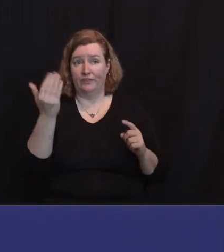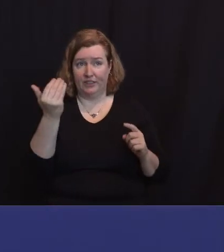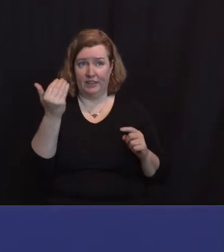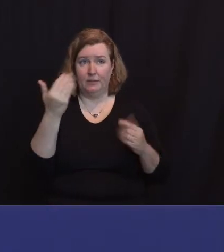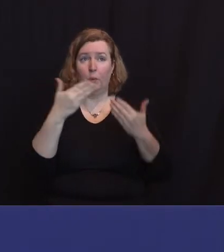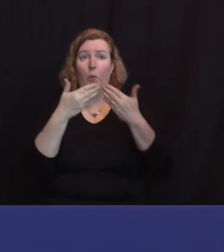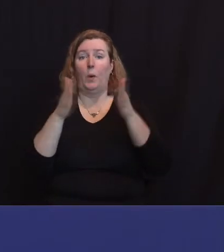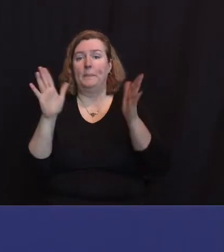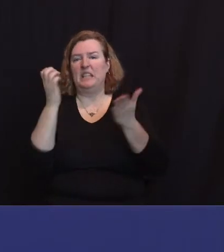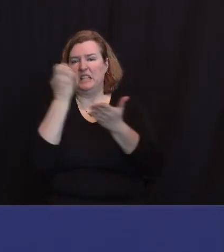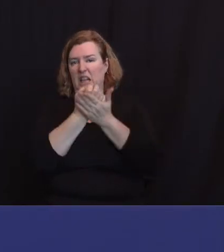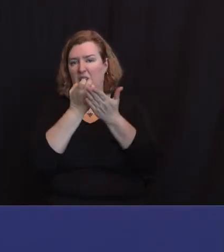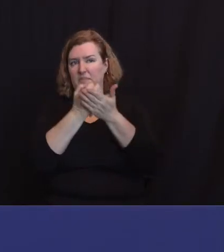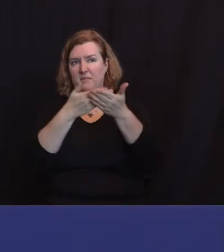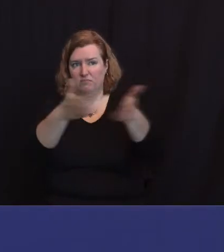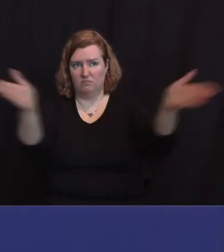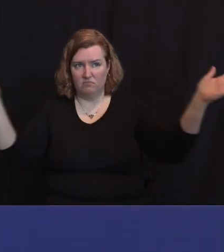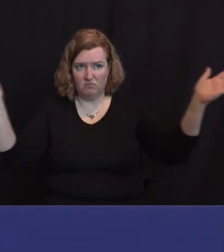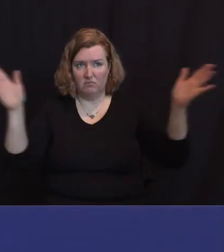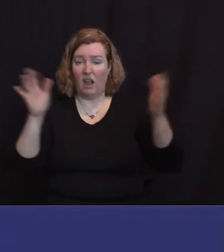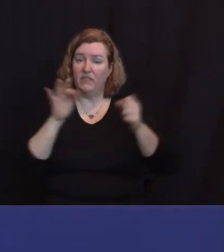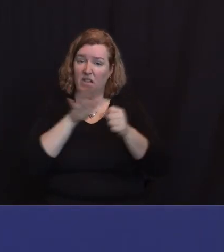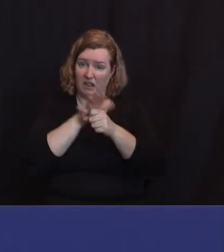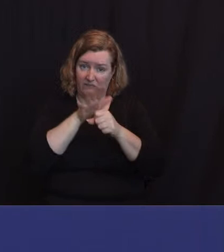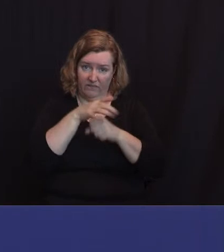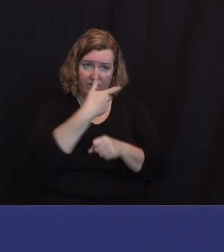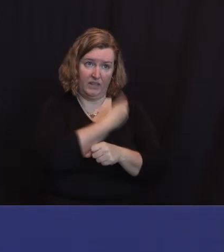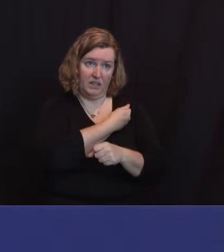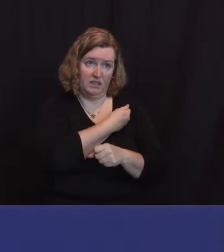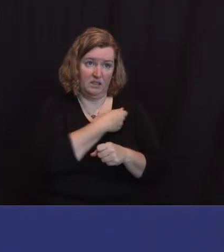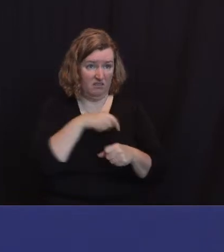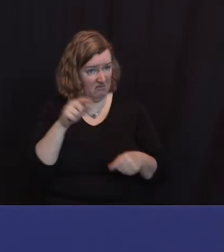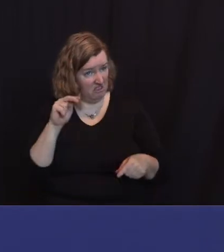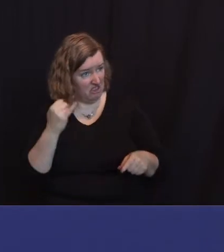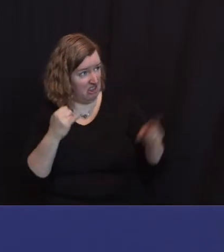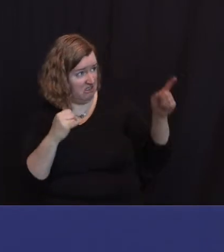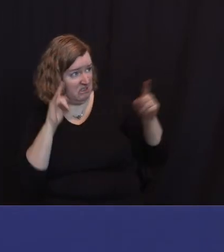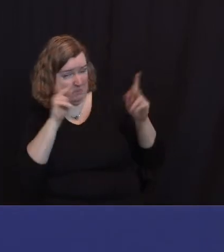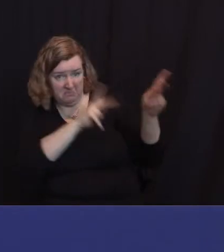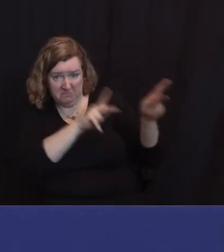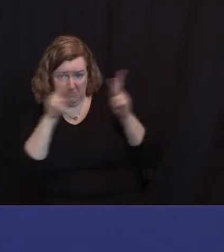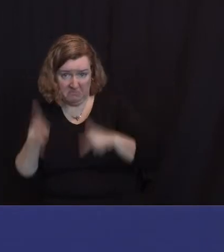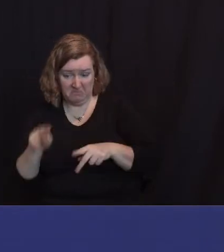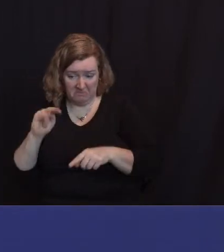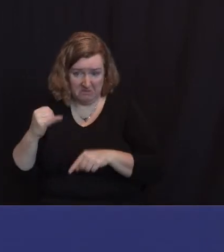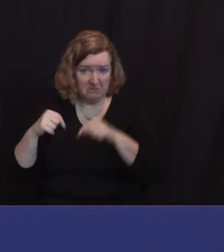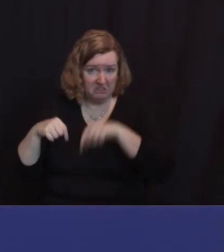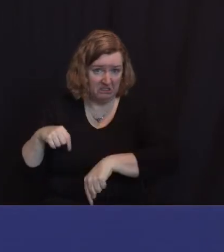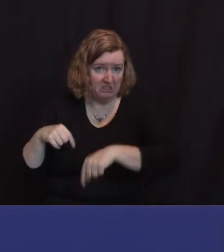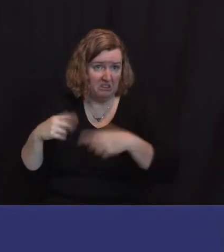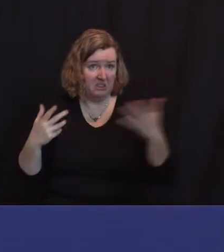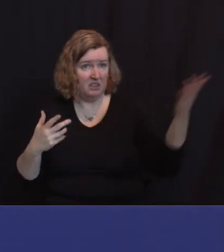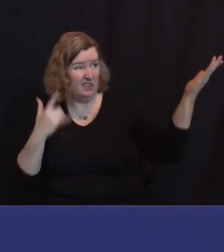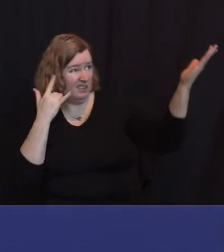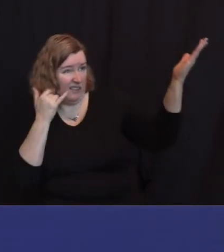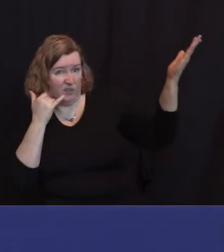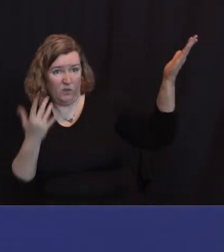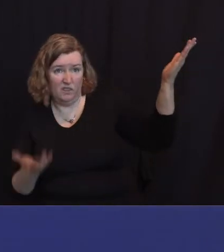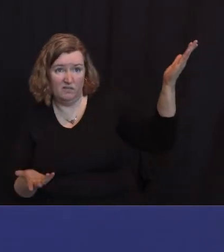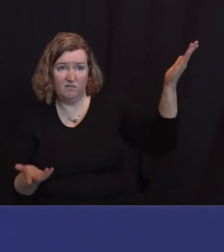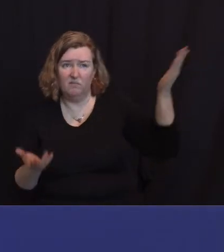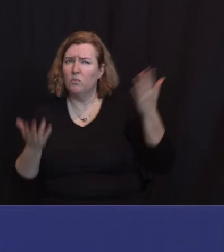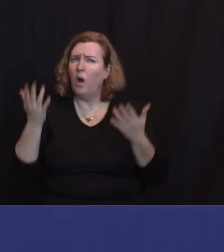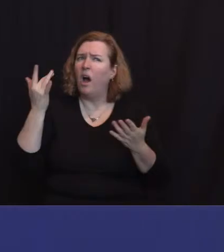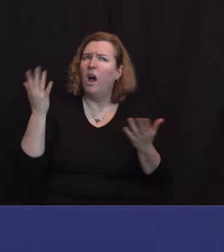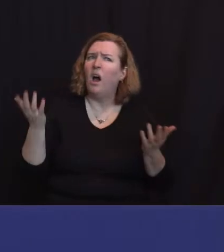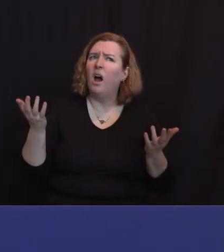supply remains steady. Are you considering something similar in New Jersey, considering you've put hospitalizations at the